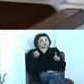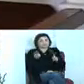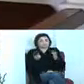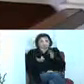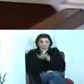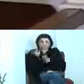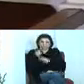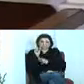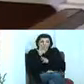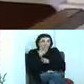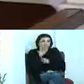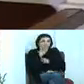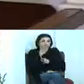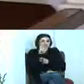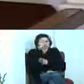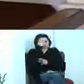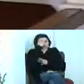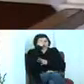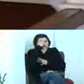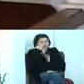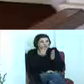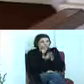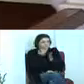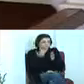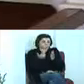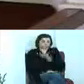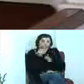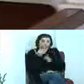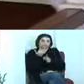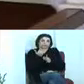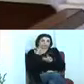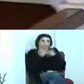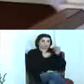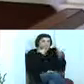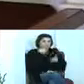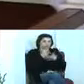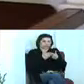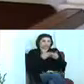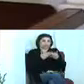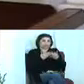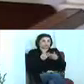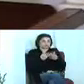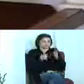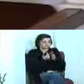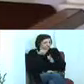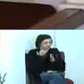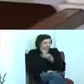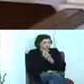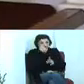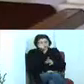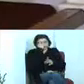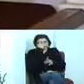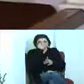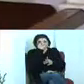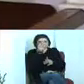Renewing is a process that we go through daily. Renewing our mind is the conscious act of the Holy